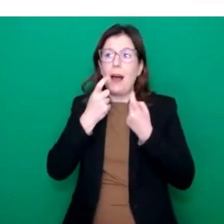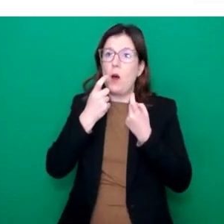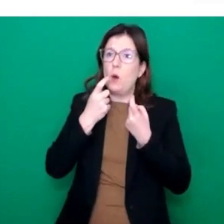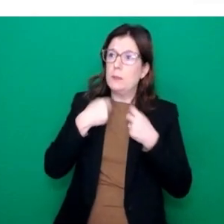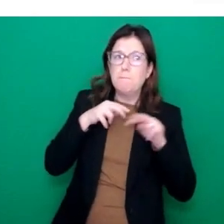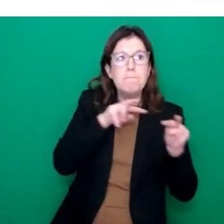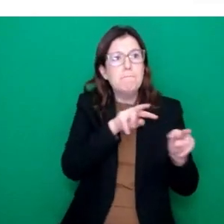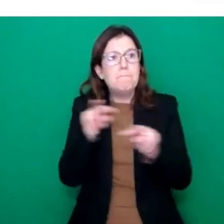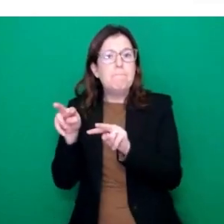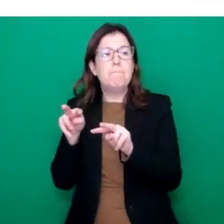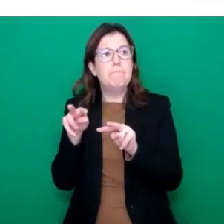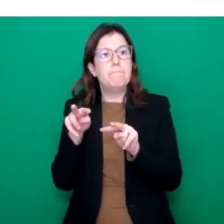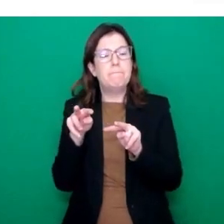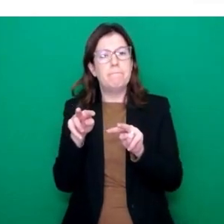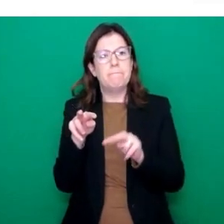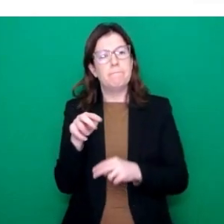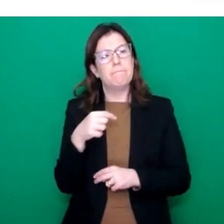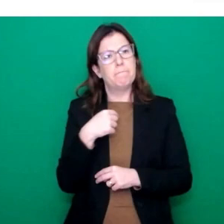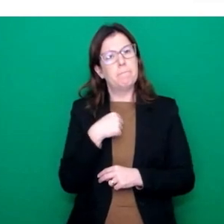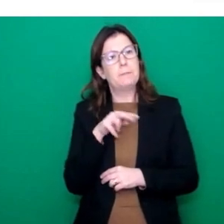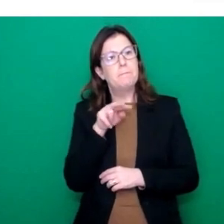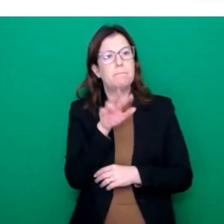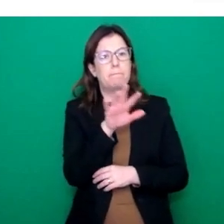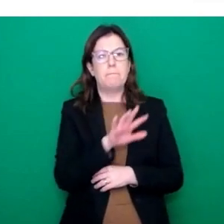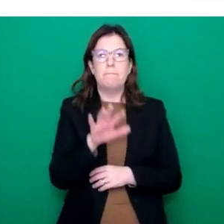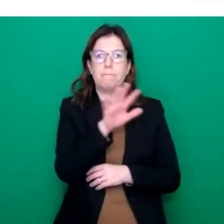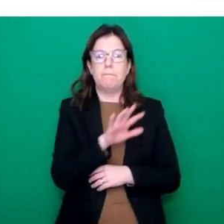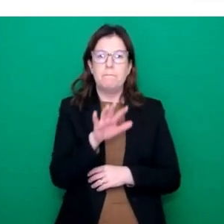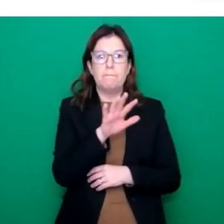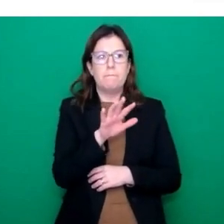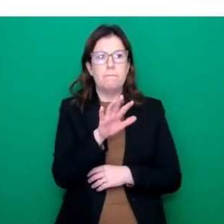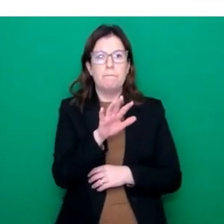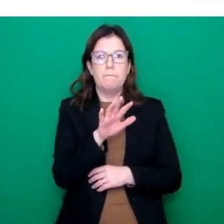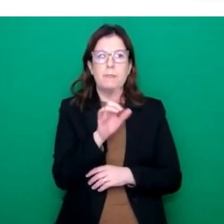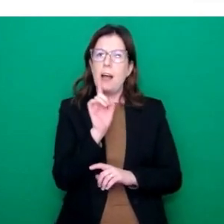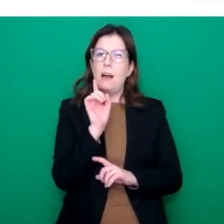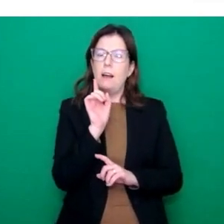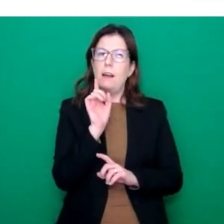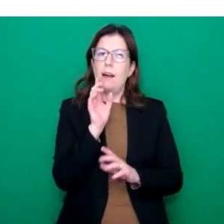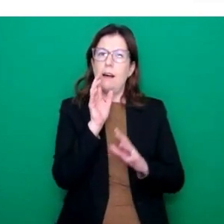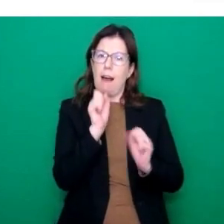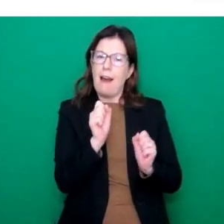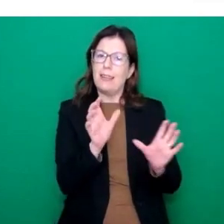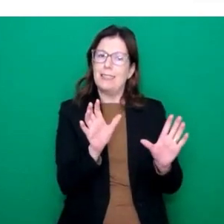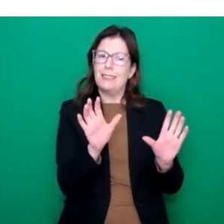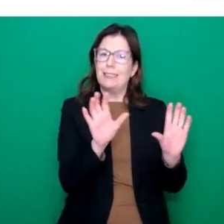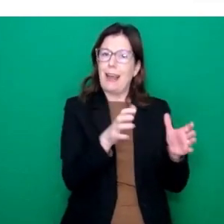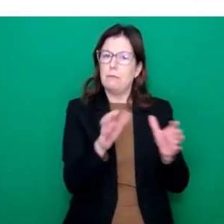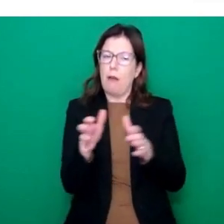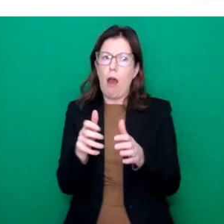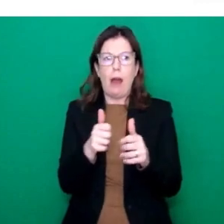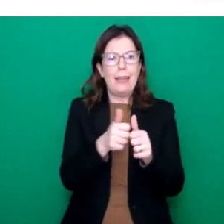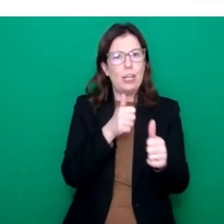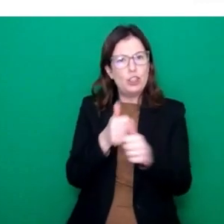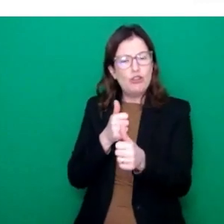observations, I find that there seems to be a sense or a hint of denial across sectors, industries, and the public